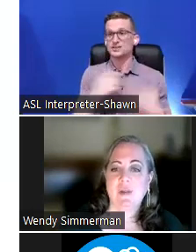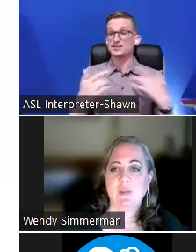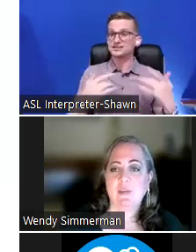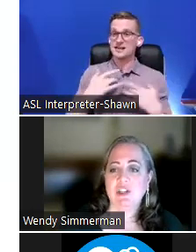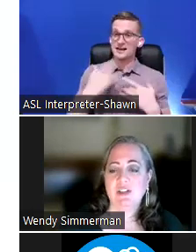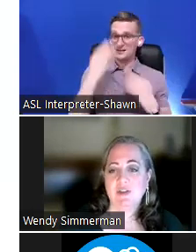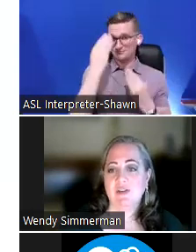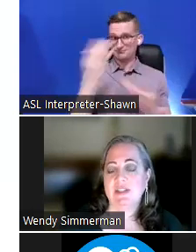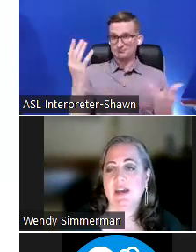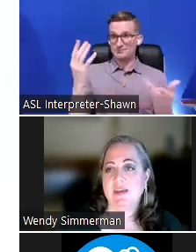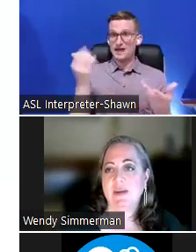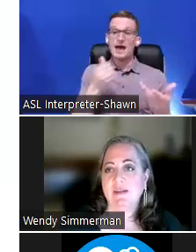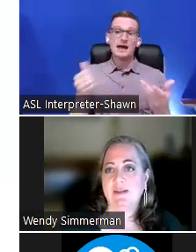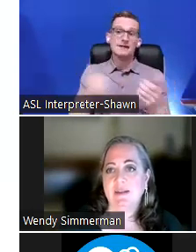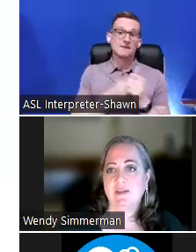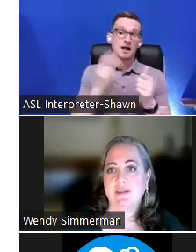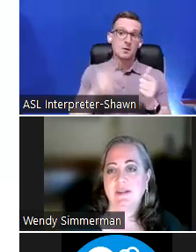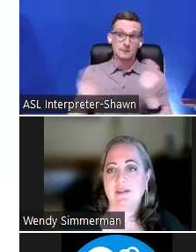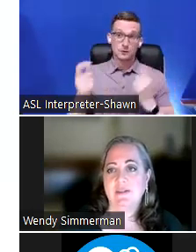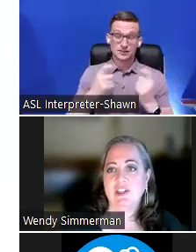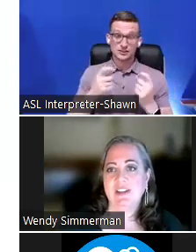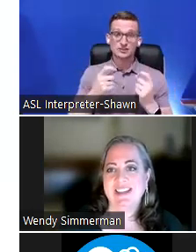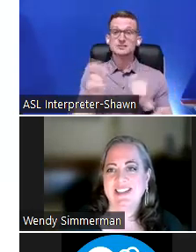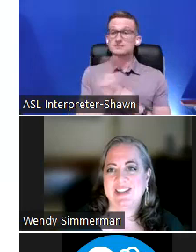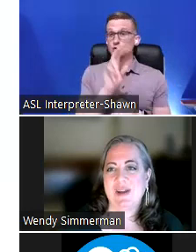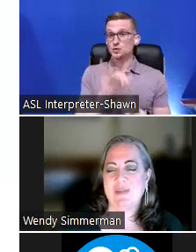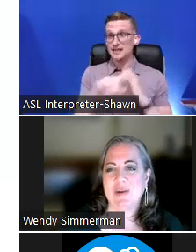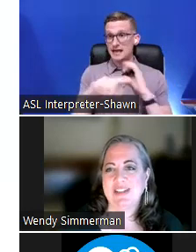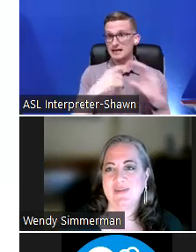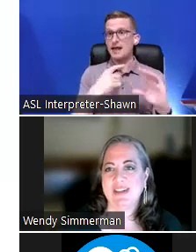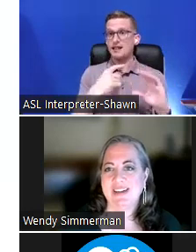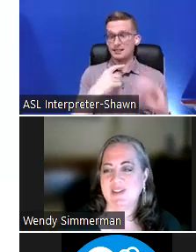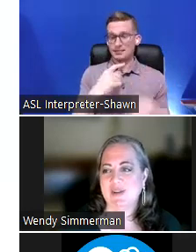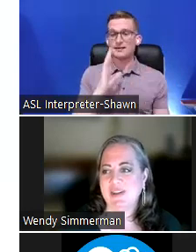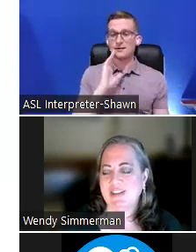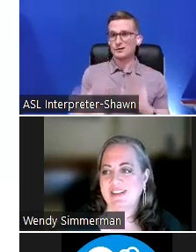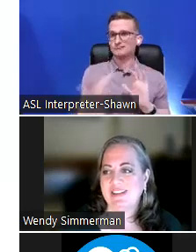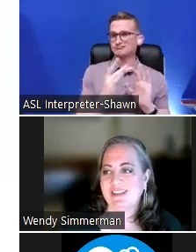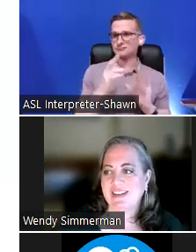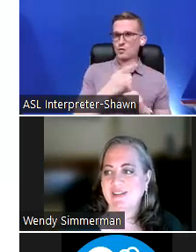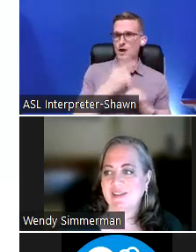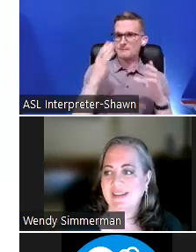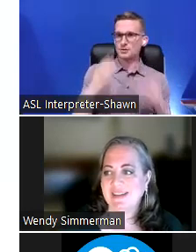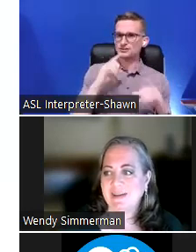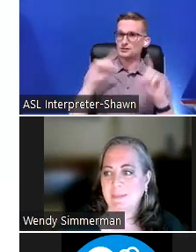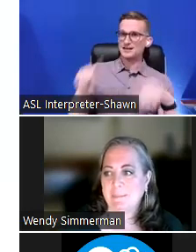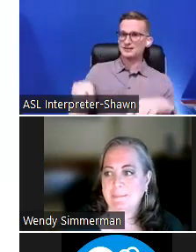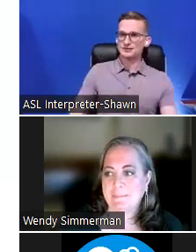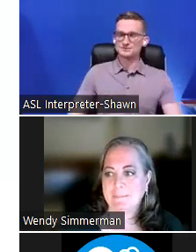have follow-up questions, you can use that email and it'll eventually get to the right person so we can answer your question. Thank you.